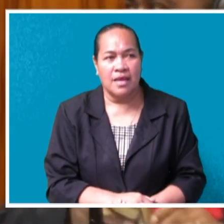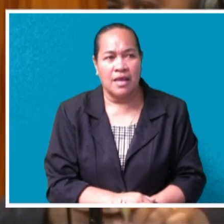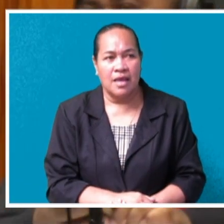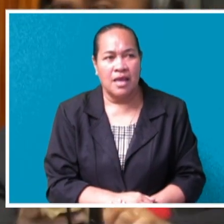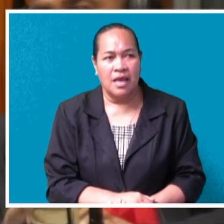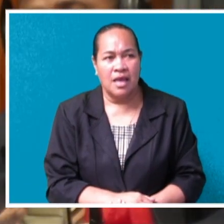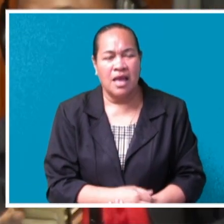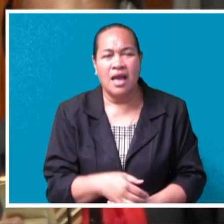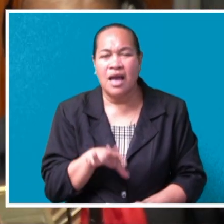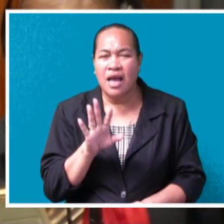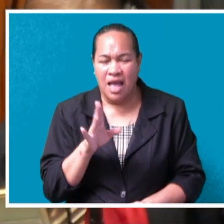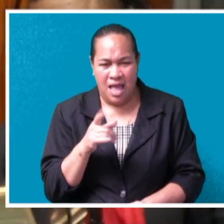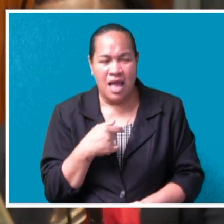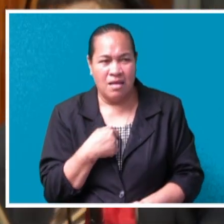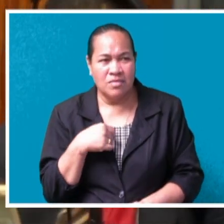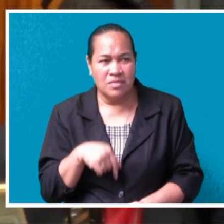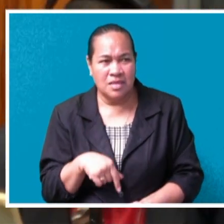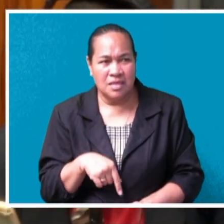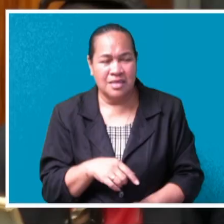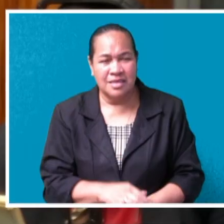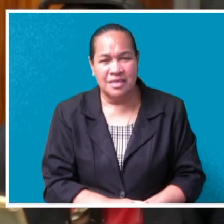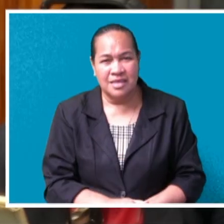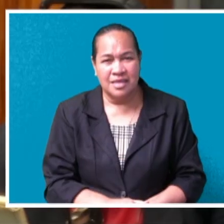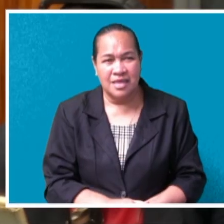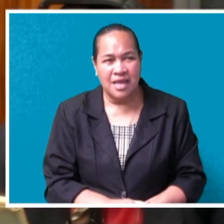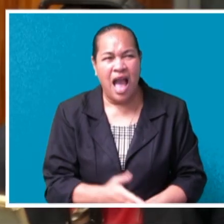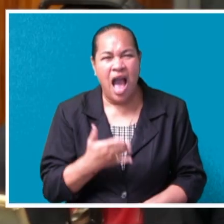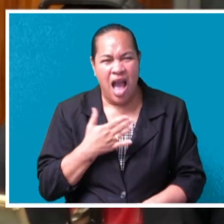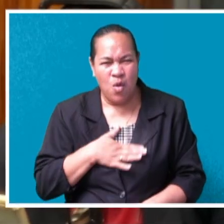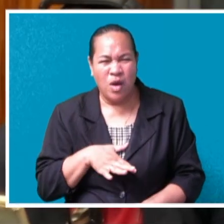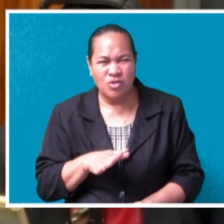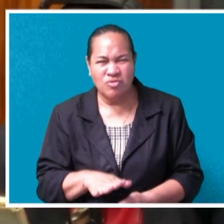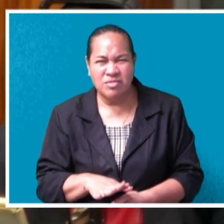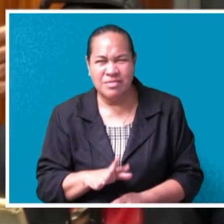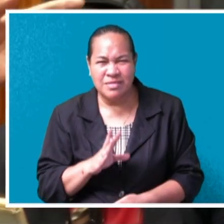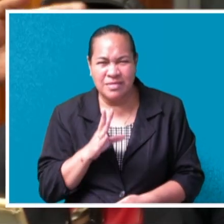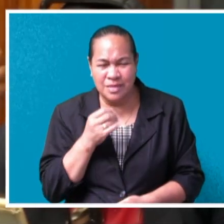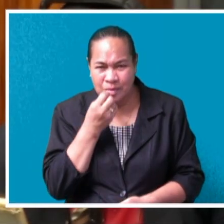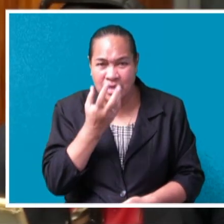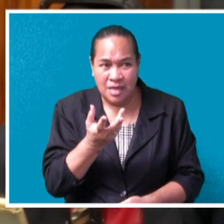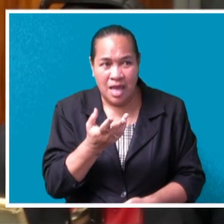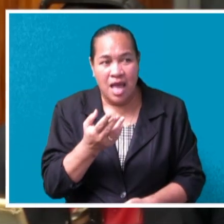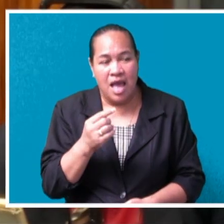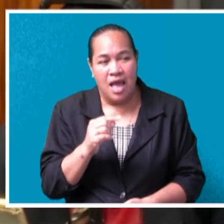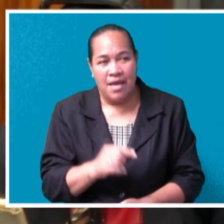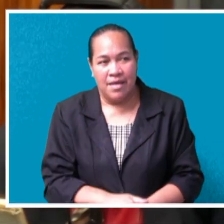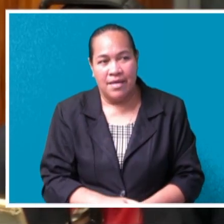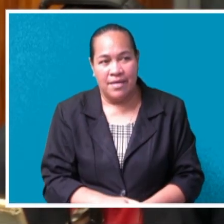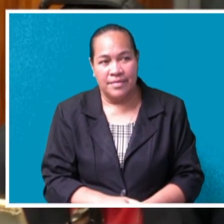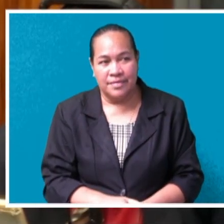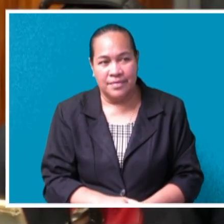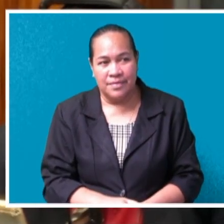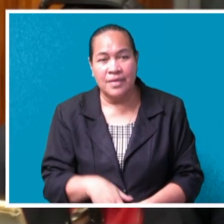think it's a generous idea, and I was going to raise it initially, and I agree with